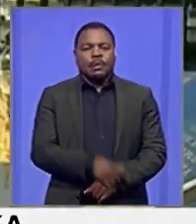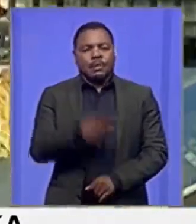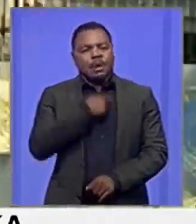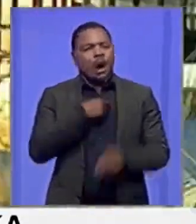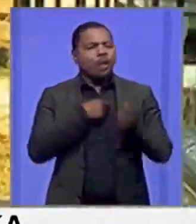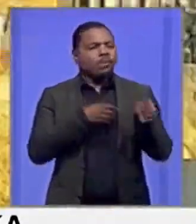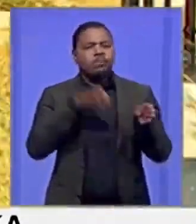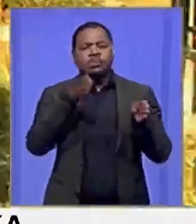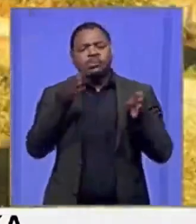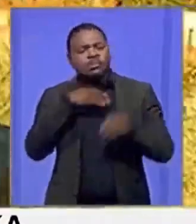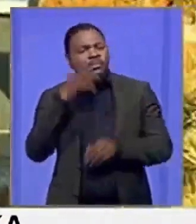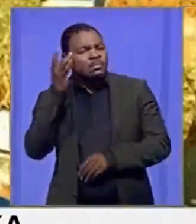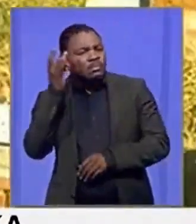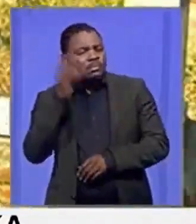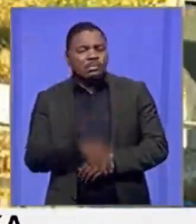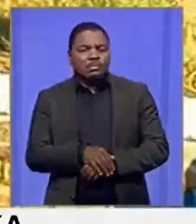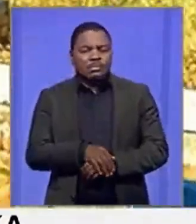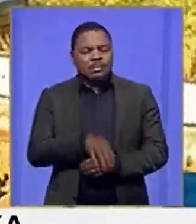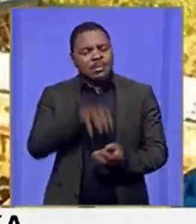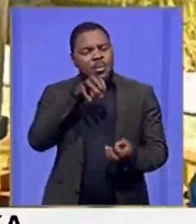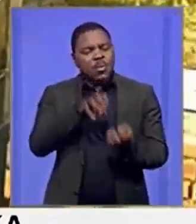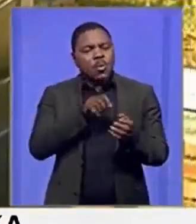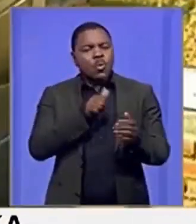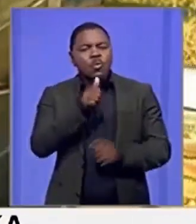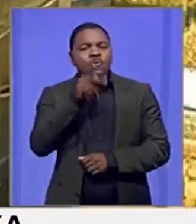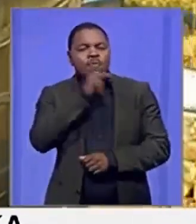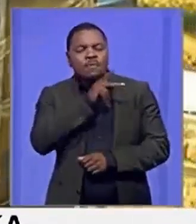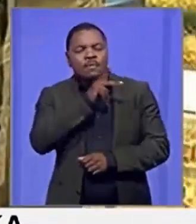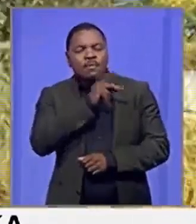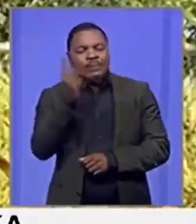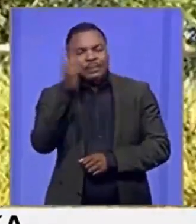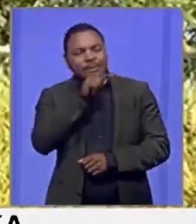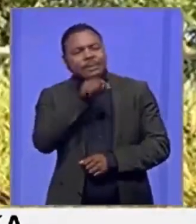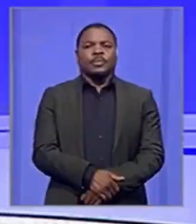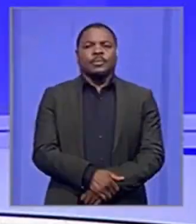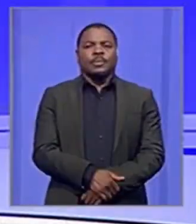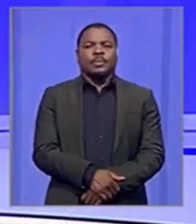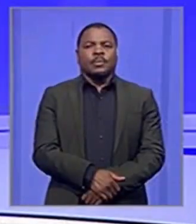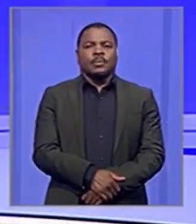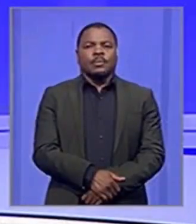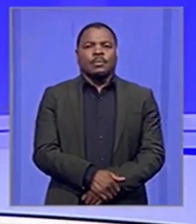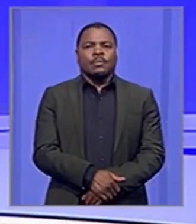dilete go kwa gore letsatsi le la Paseka le ra eng go batho ba go fapafapana.